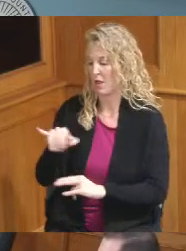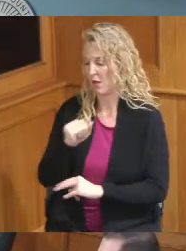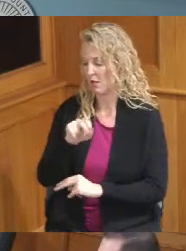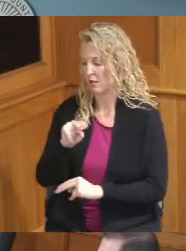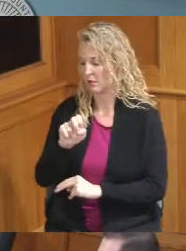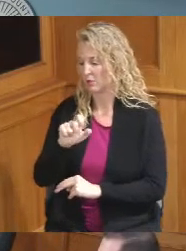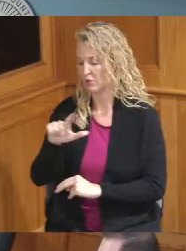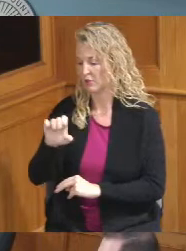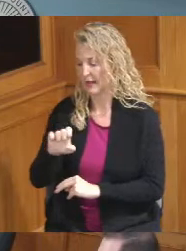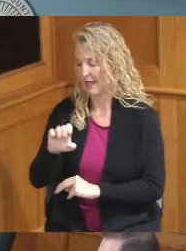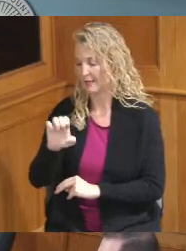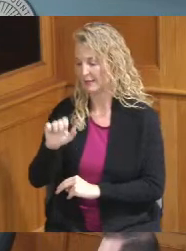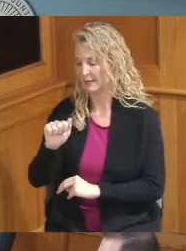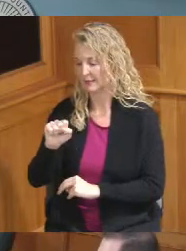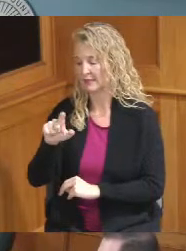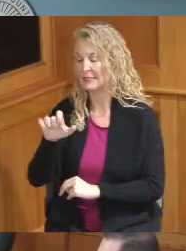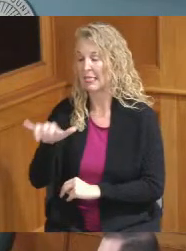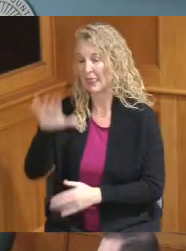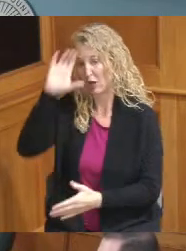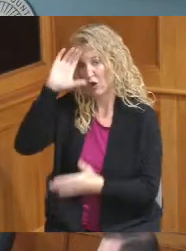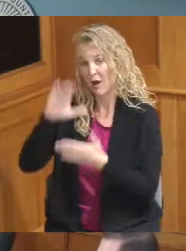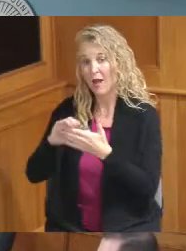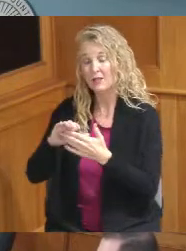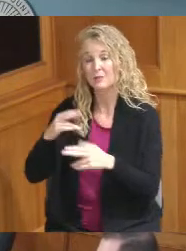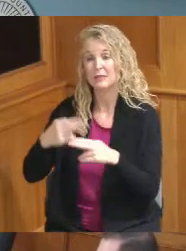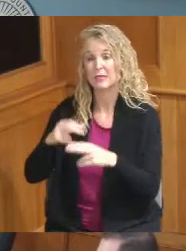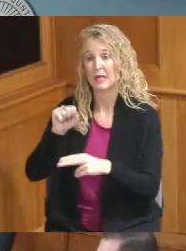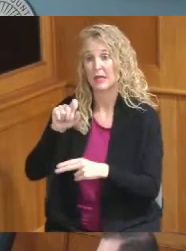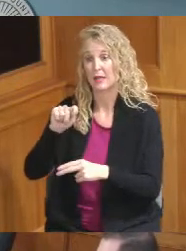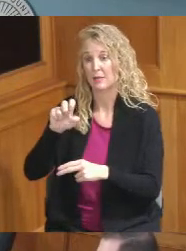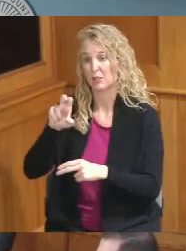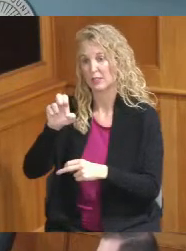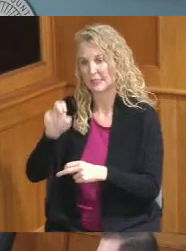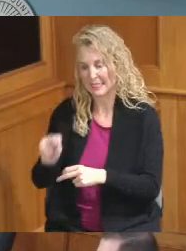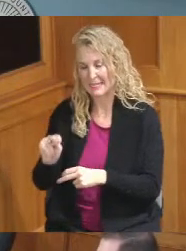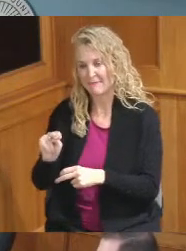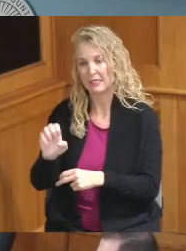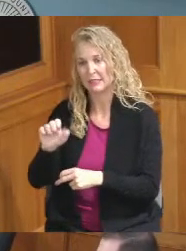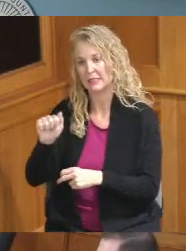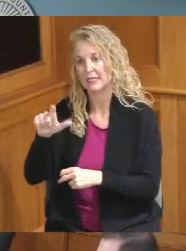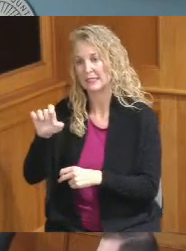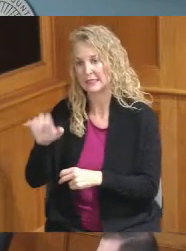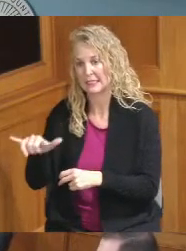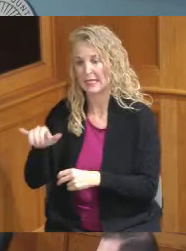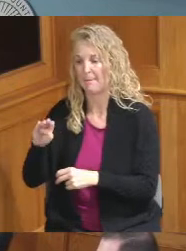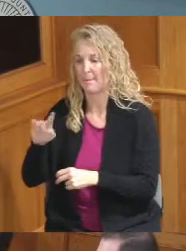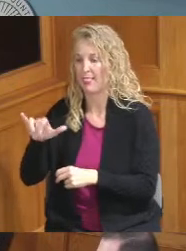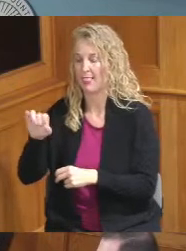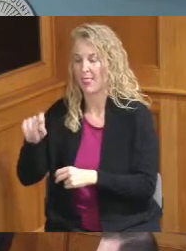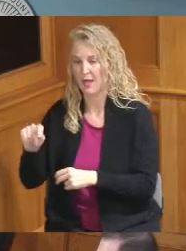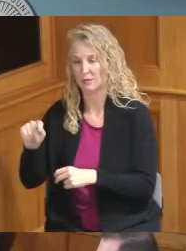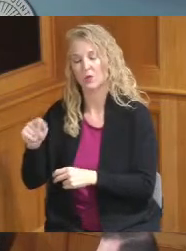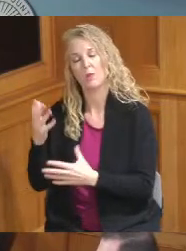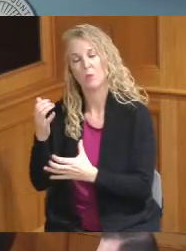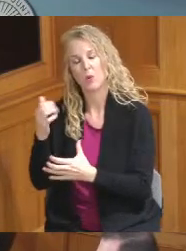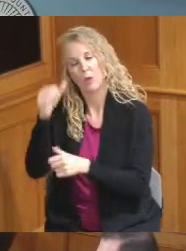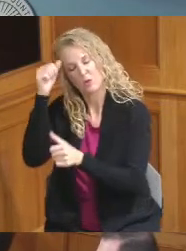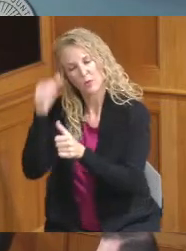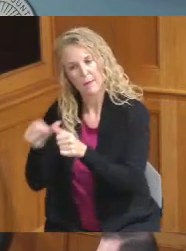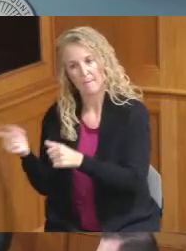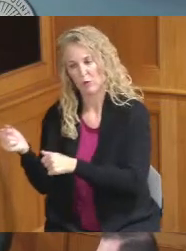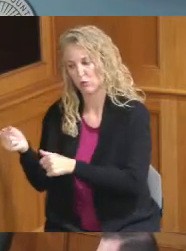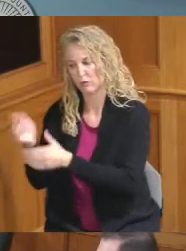Easley and her husband is Stephen Easley of Easley Blessed. So we'll make sure she gets this and keep her in prayer. She'll be going